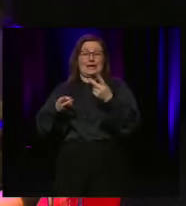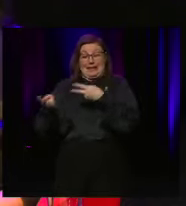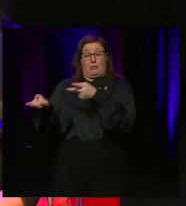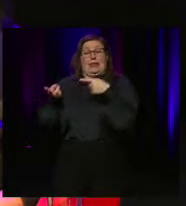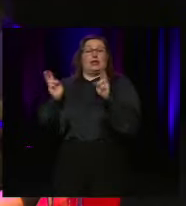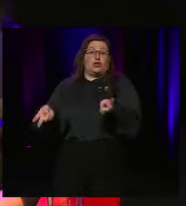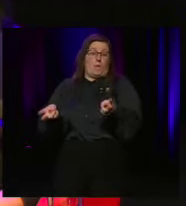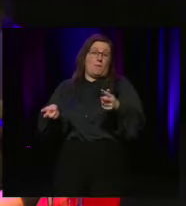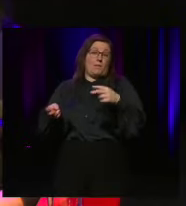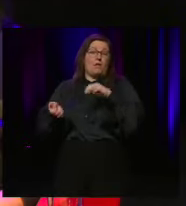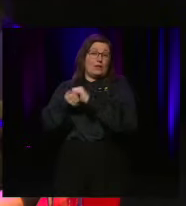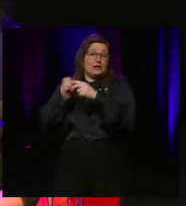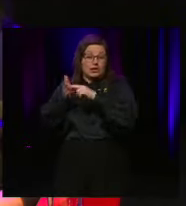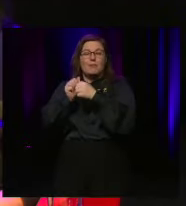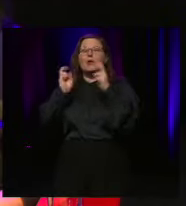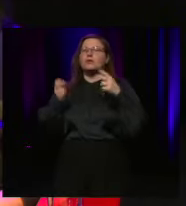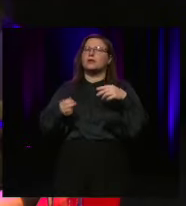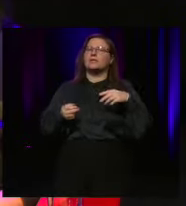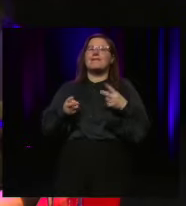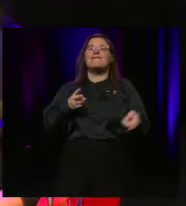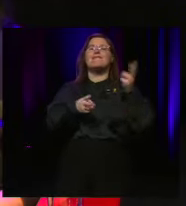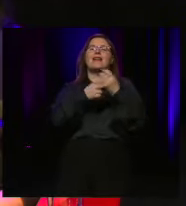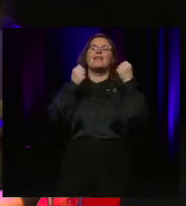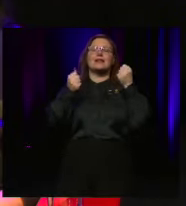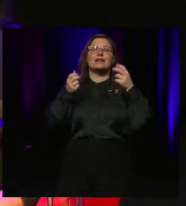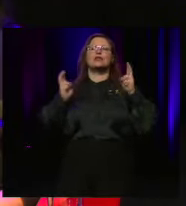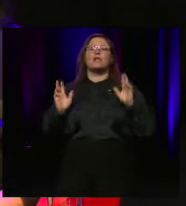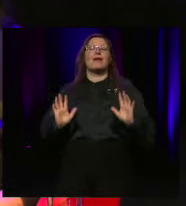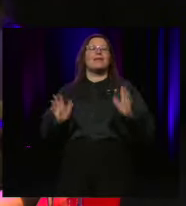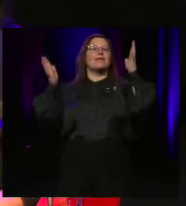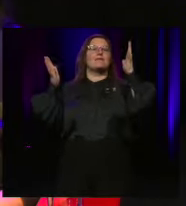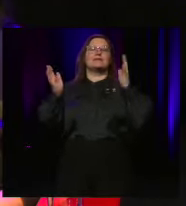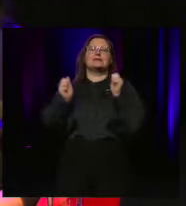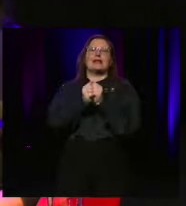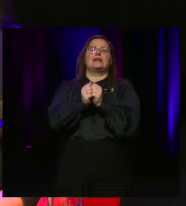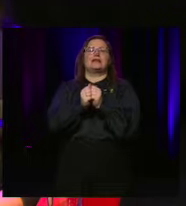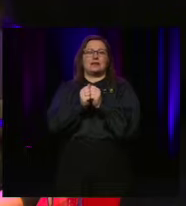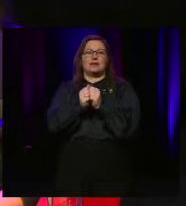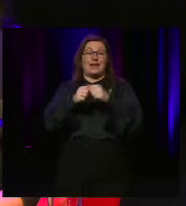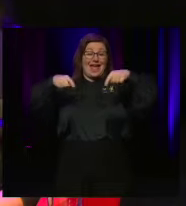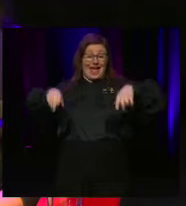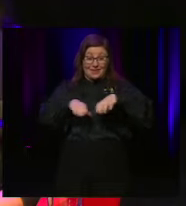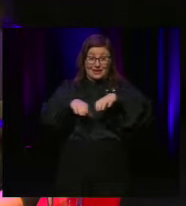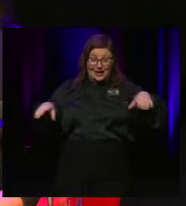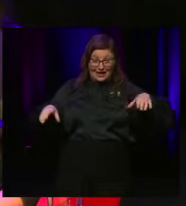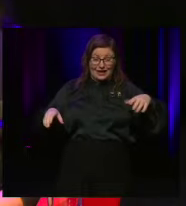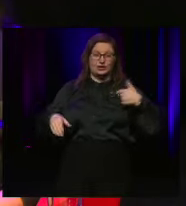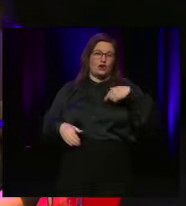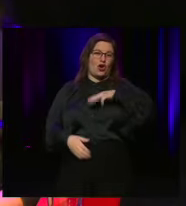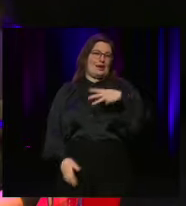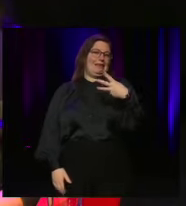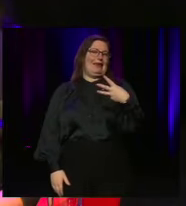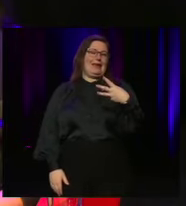and perhaps more crucially, I think, as a way of life. So in this panel, we are joined by 3